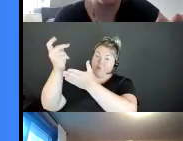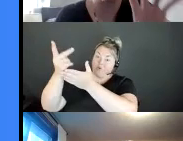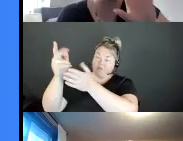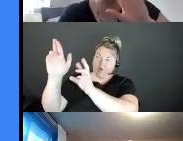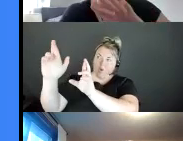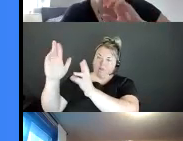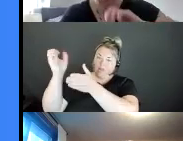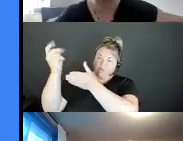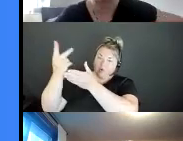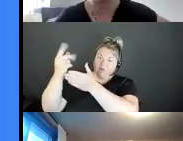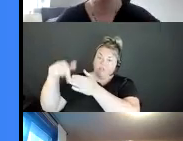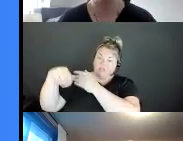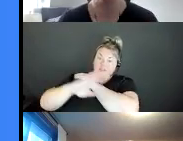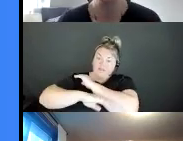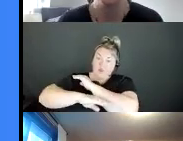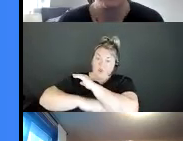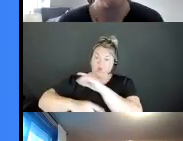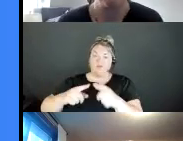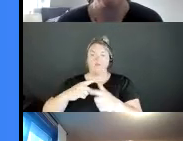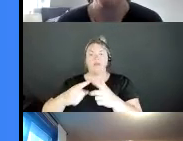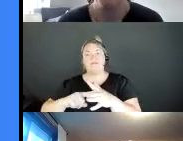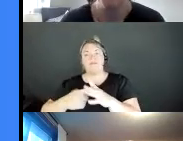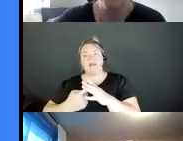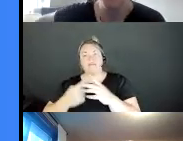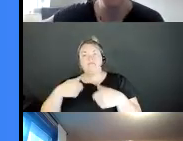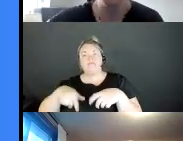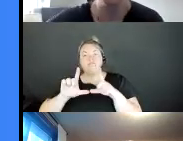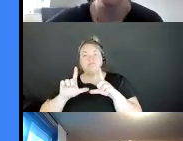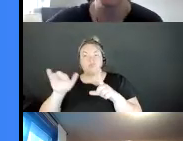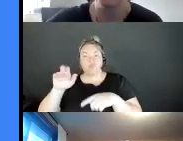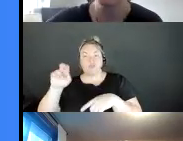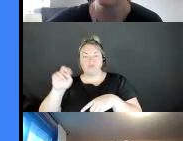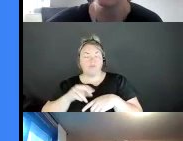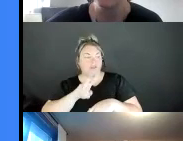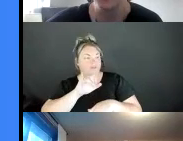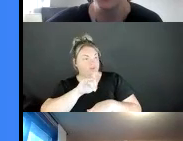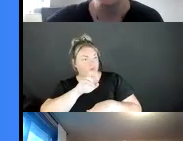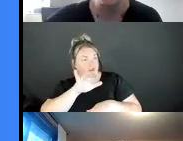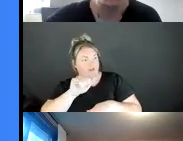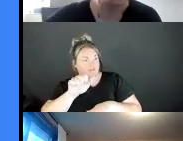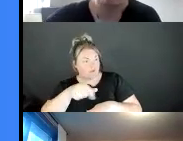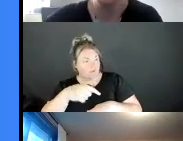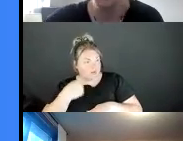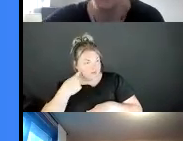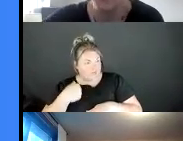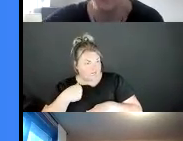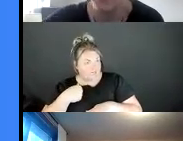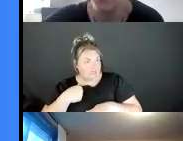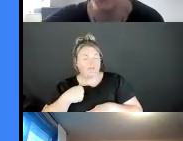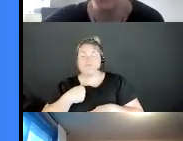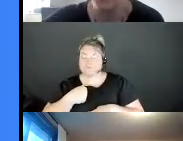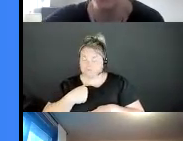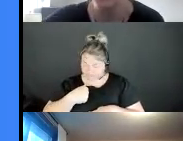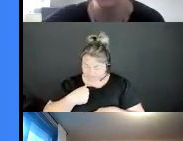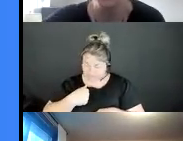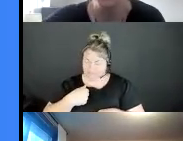this fall, and then effective January. Hey, Victoria, can you hear me? Yes, I can. Okay, so I'm the one who